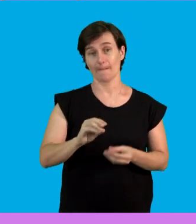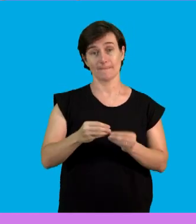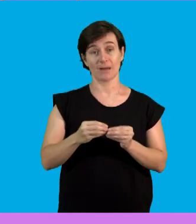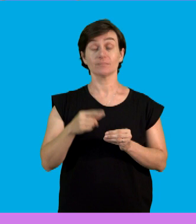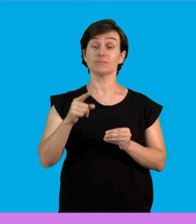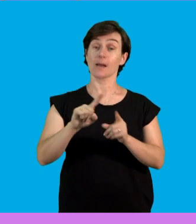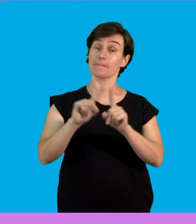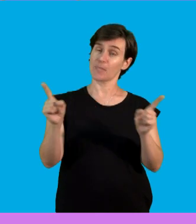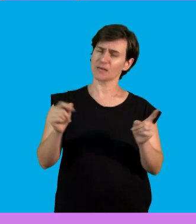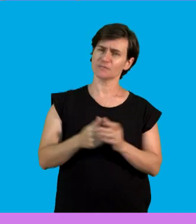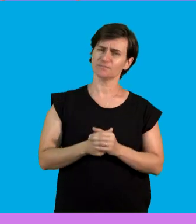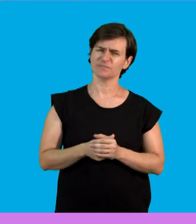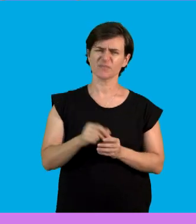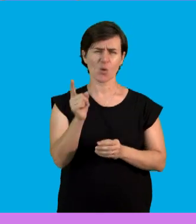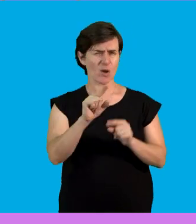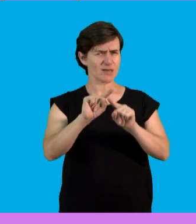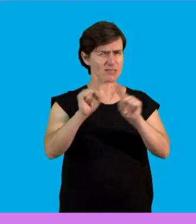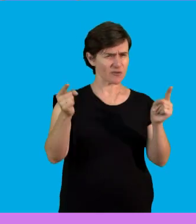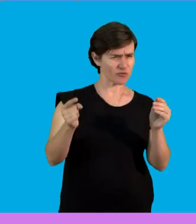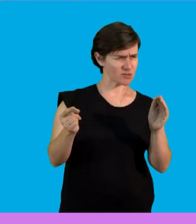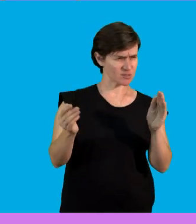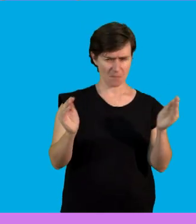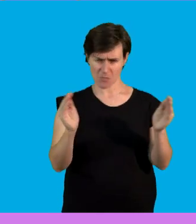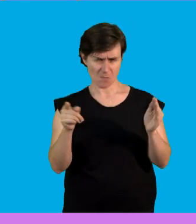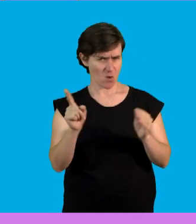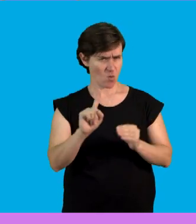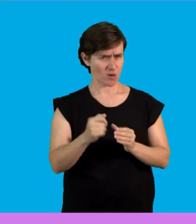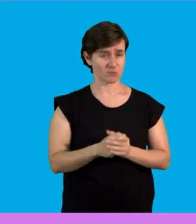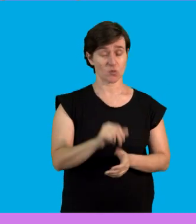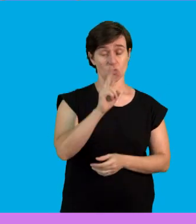calculated. But what is the difference?